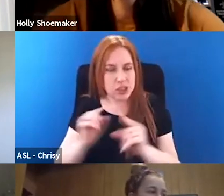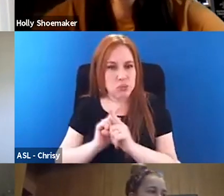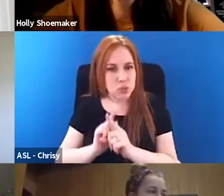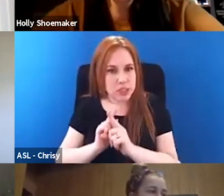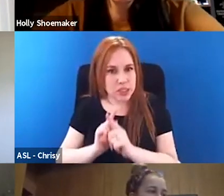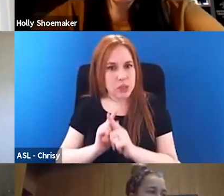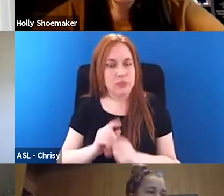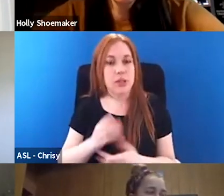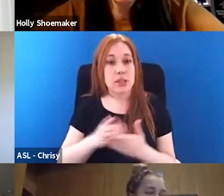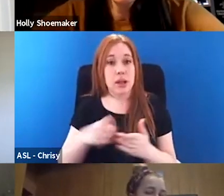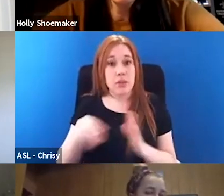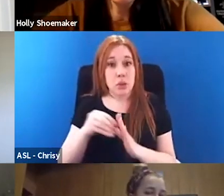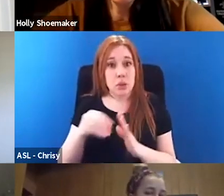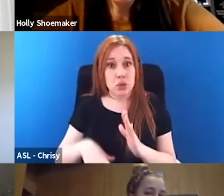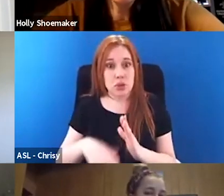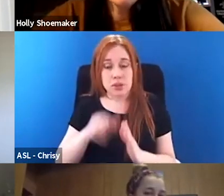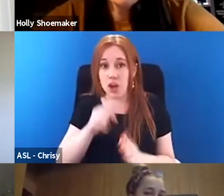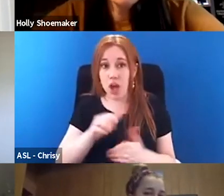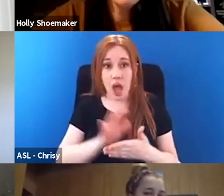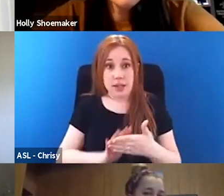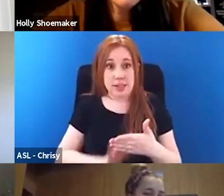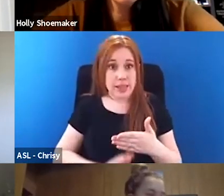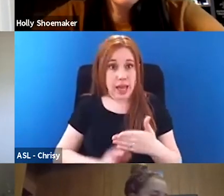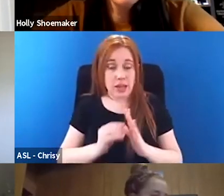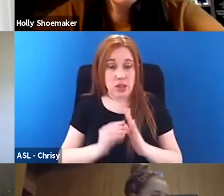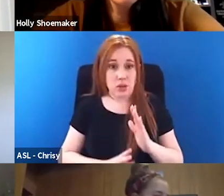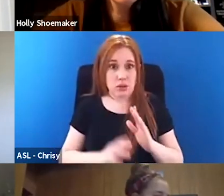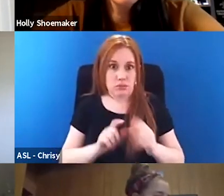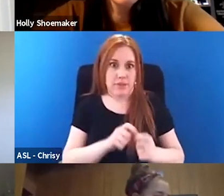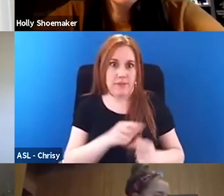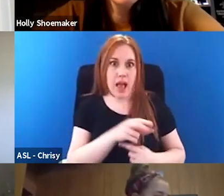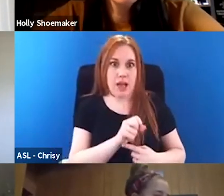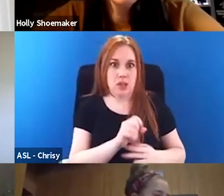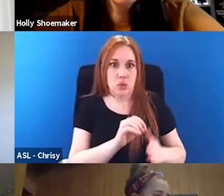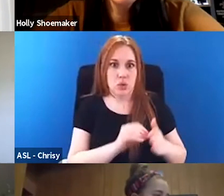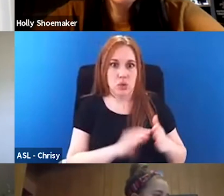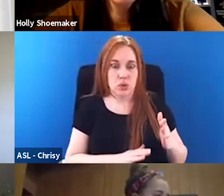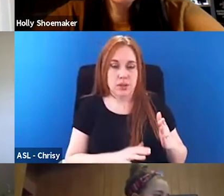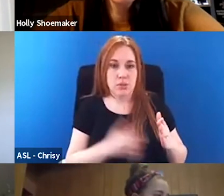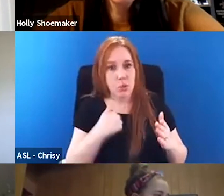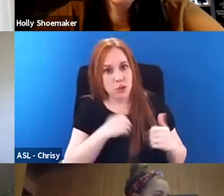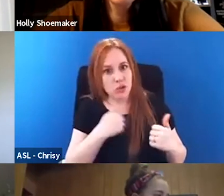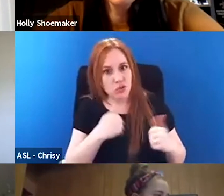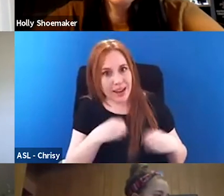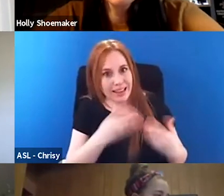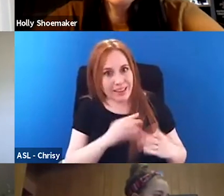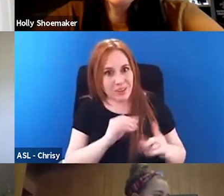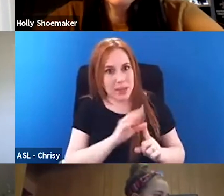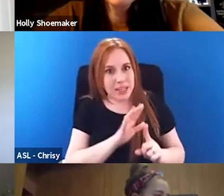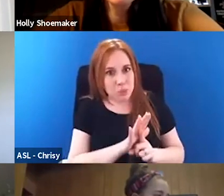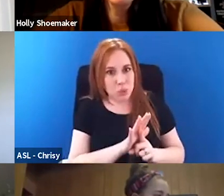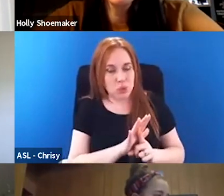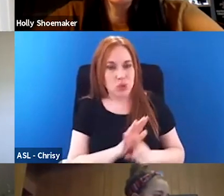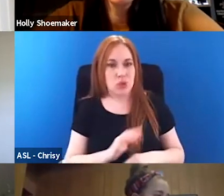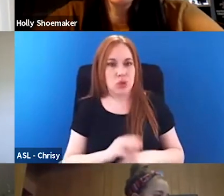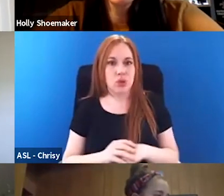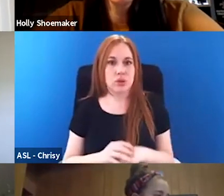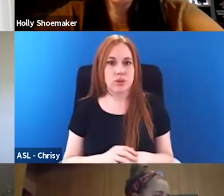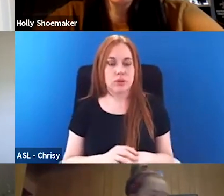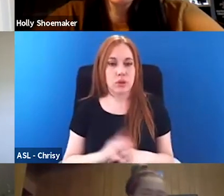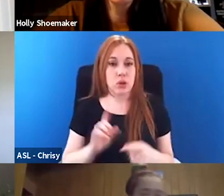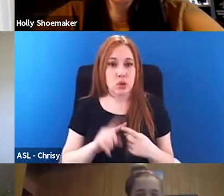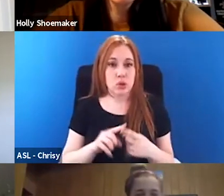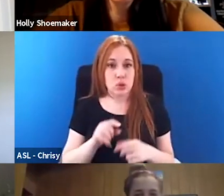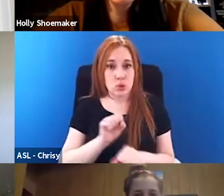aren't even design students, right? Particularly the high school students, but we're trying to give them exposure to